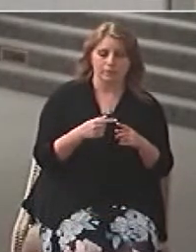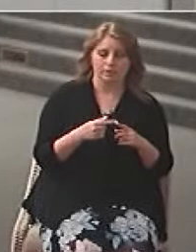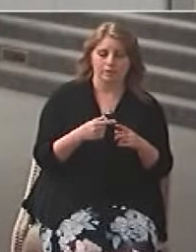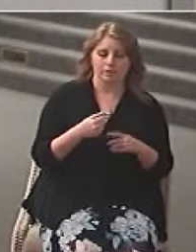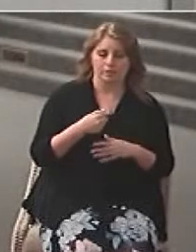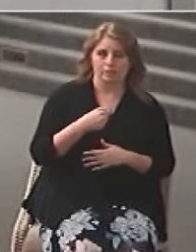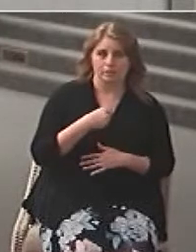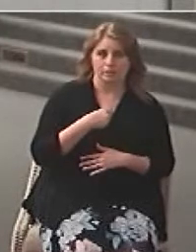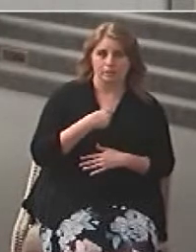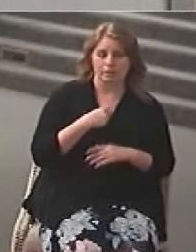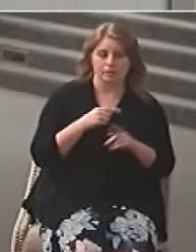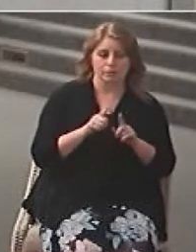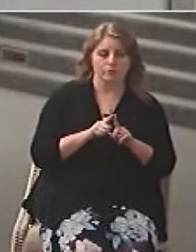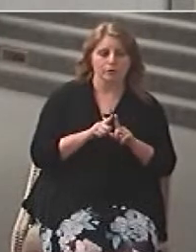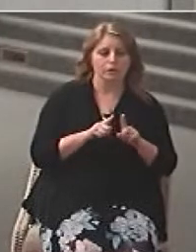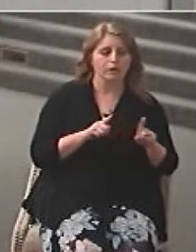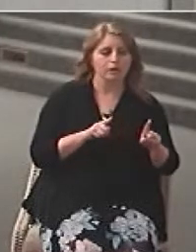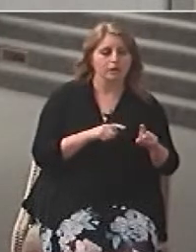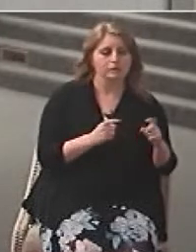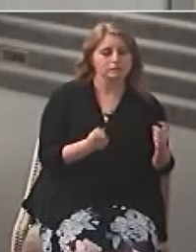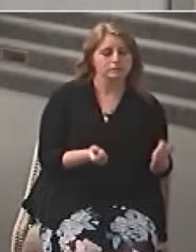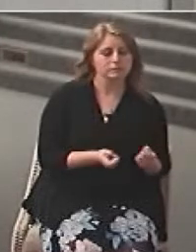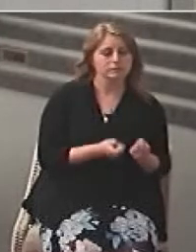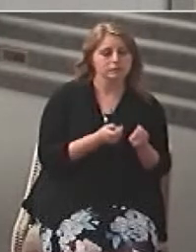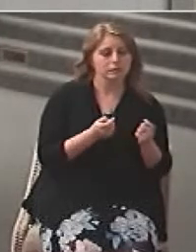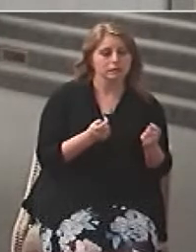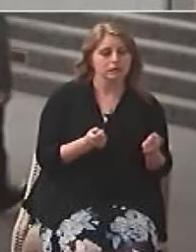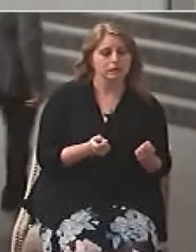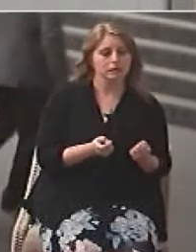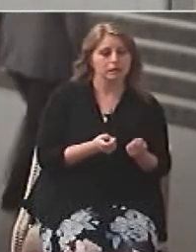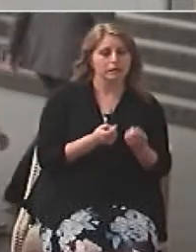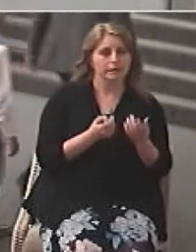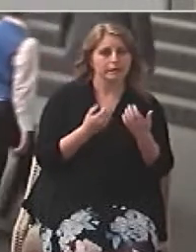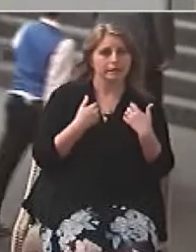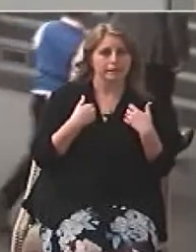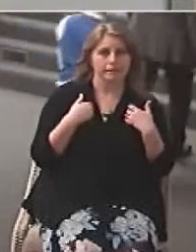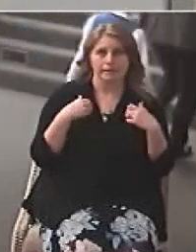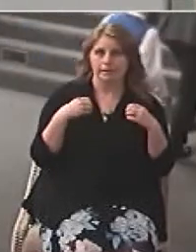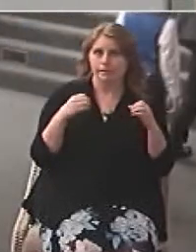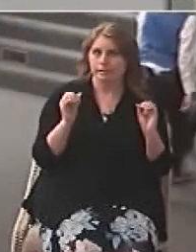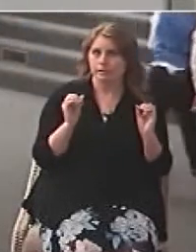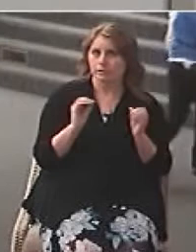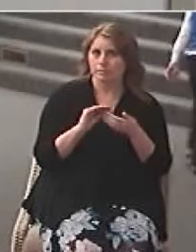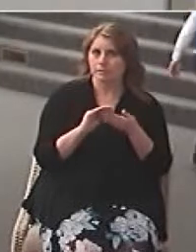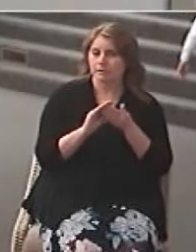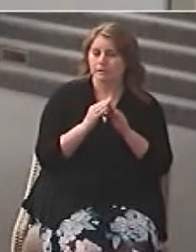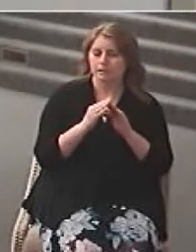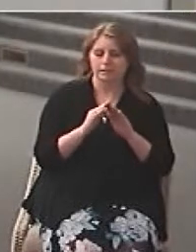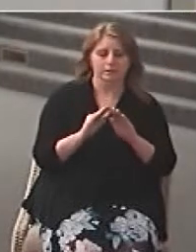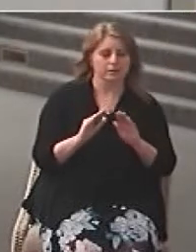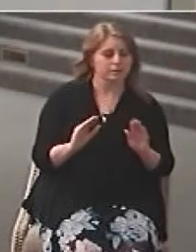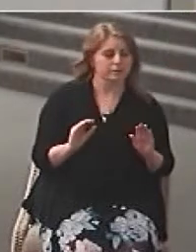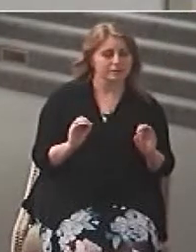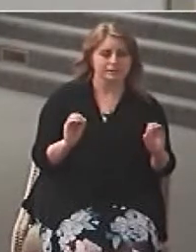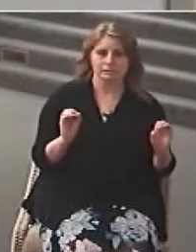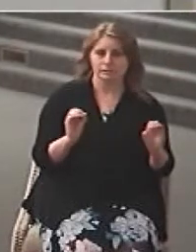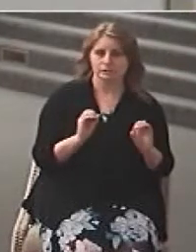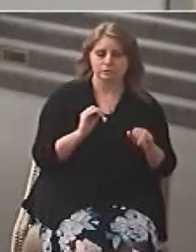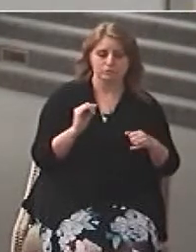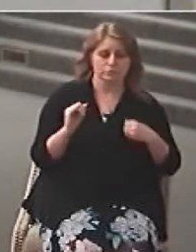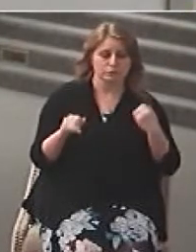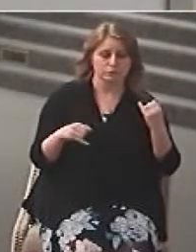drifting out in sin, I had no peace, no joy